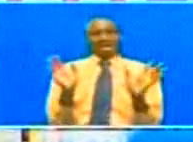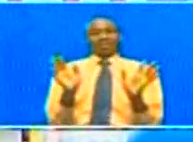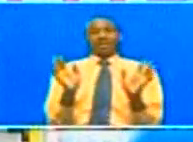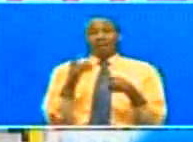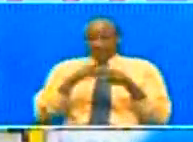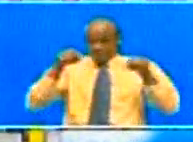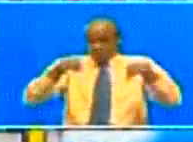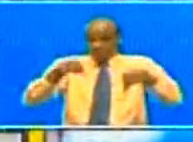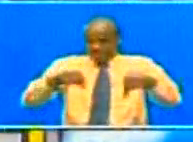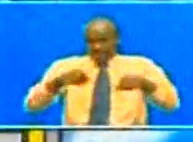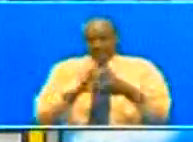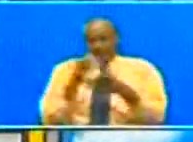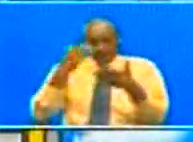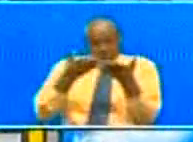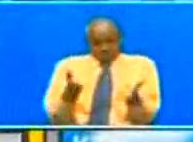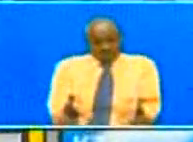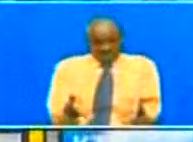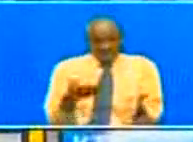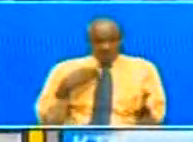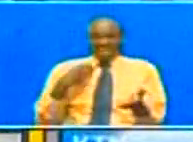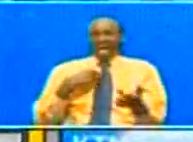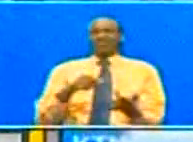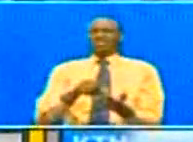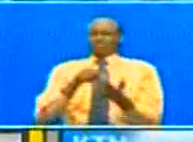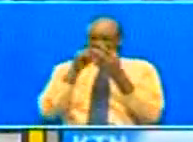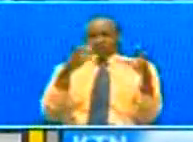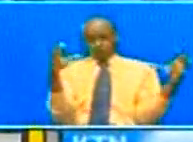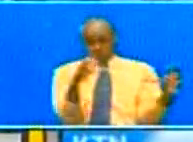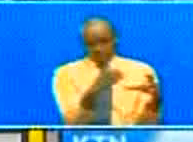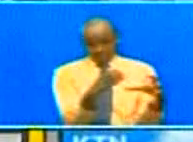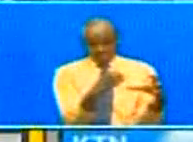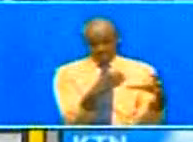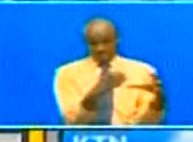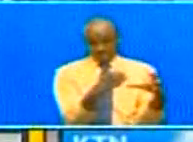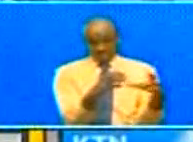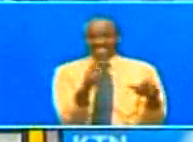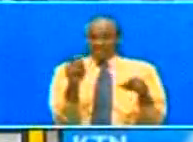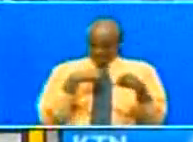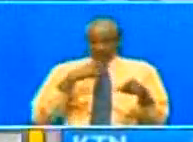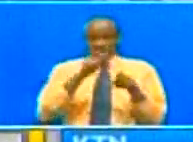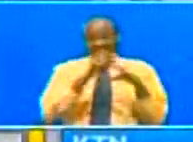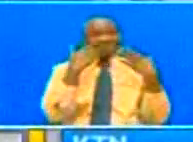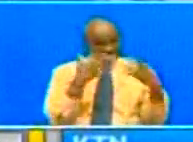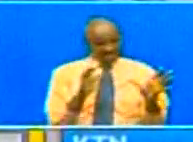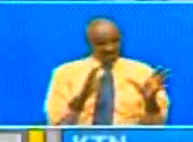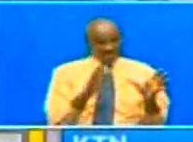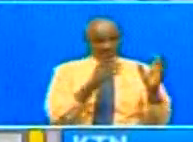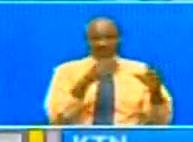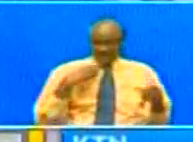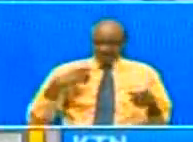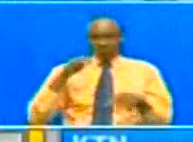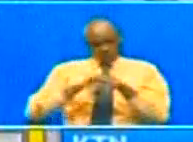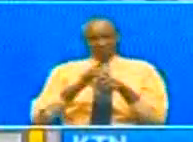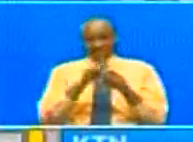But to date now, we have special group, special trained guys, you know, with a pack